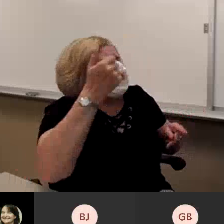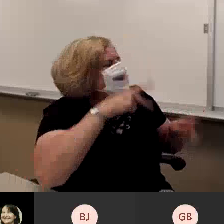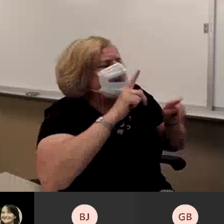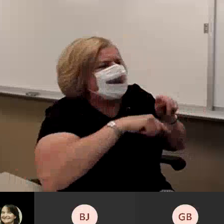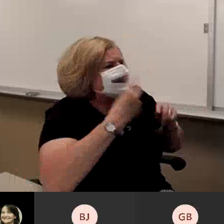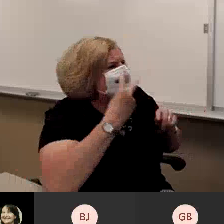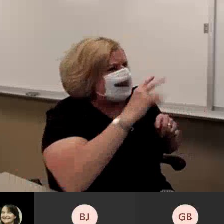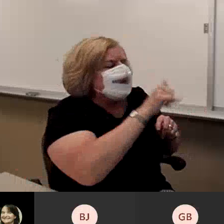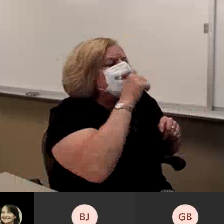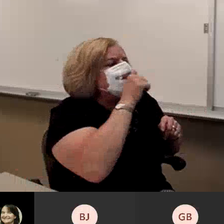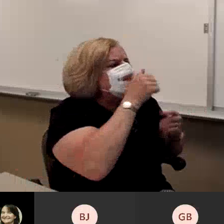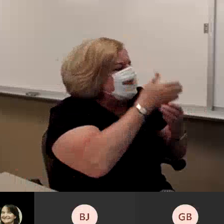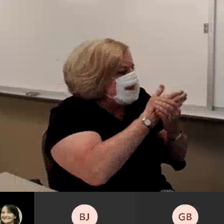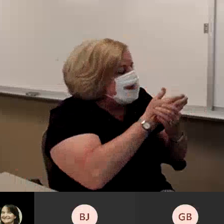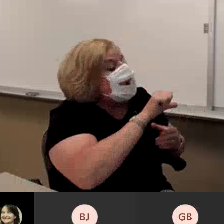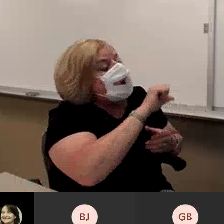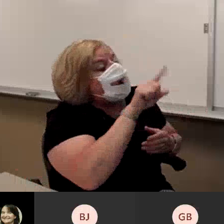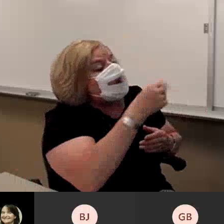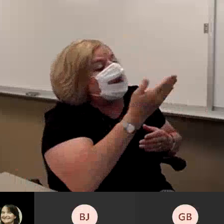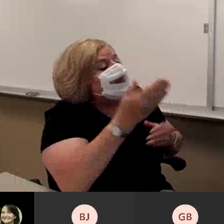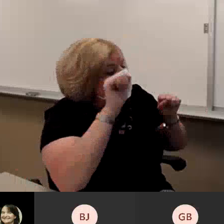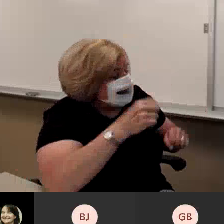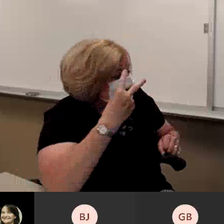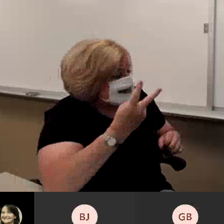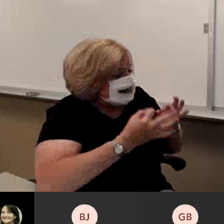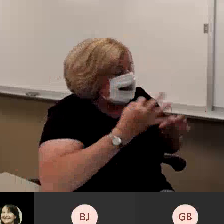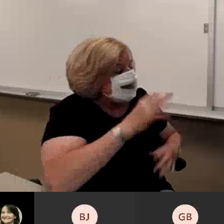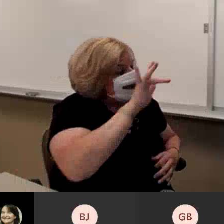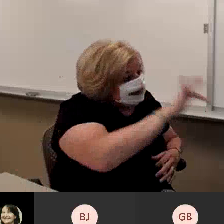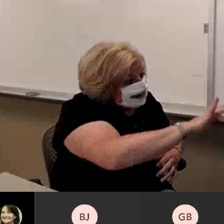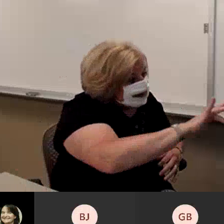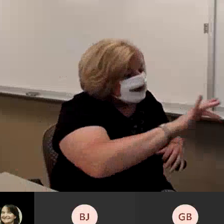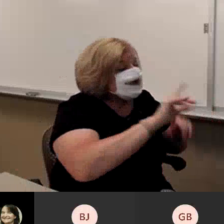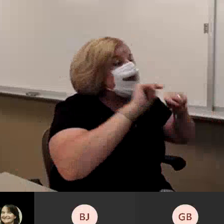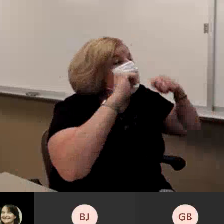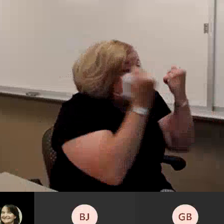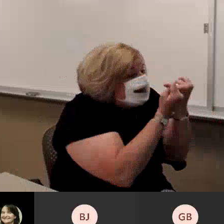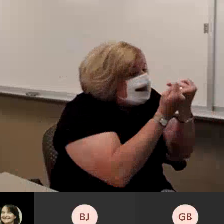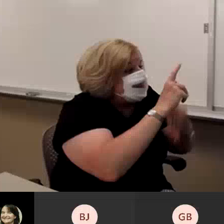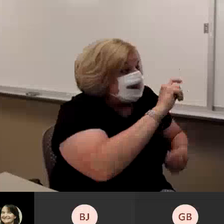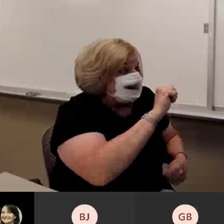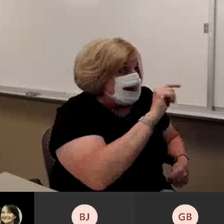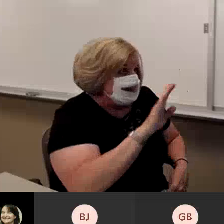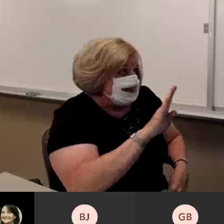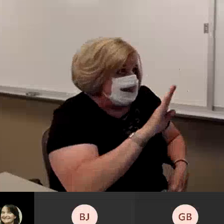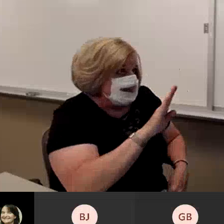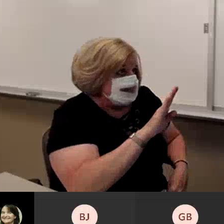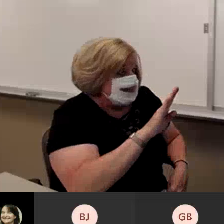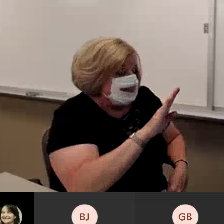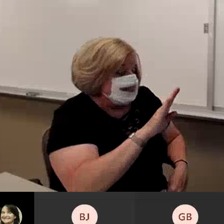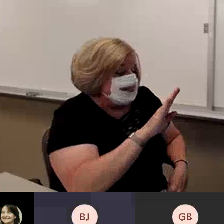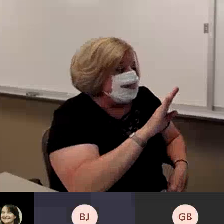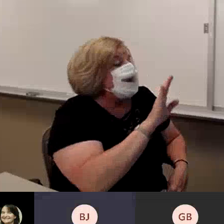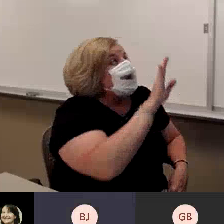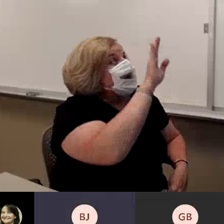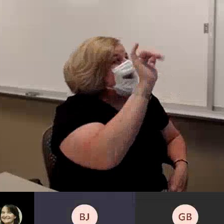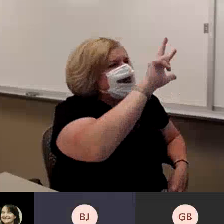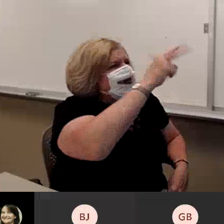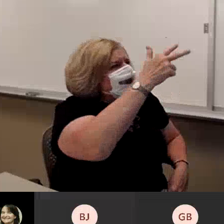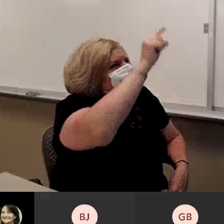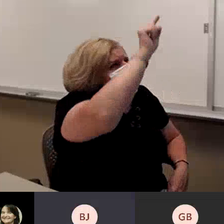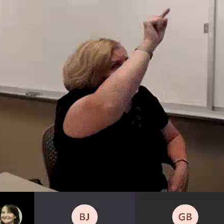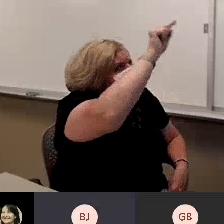The only thing that people can see is when you click on the Teams tab instead. So if you go like the third one